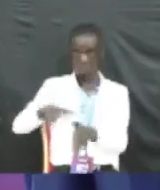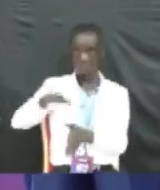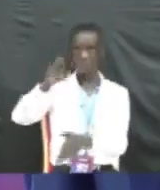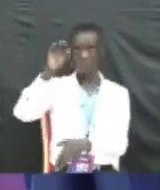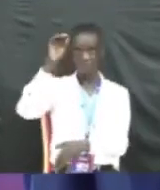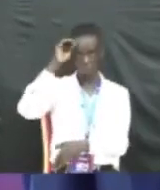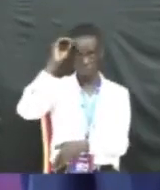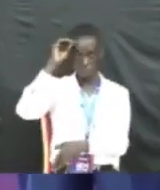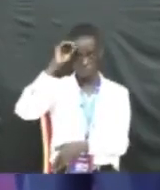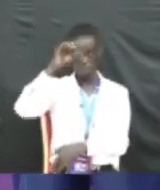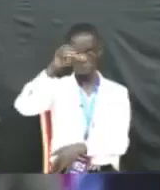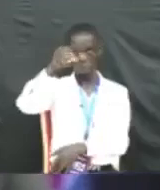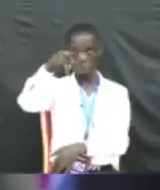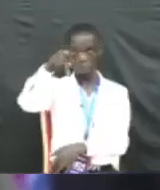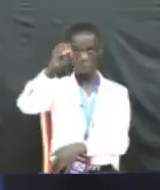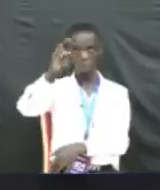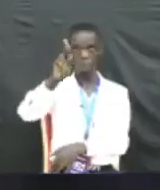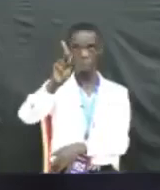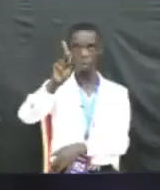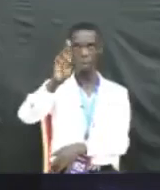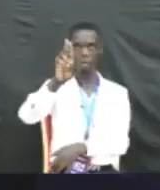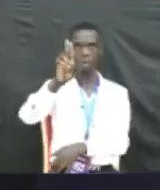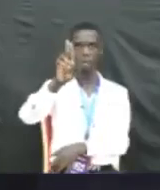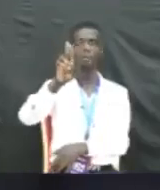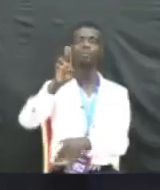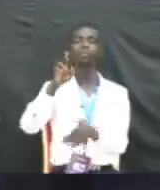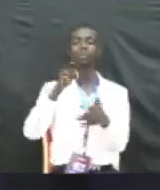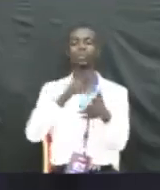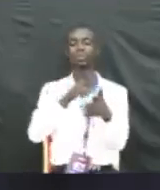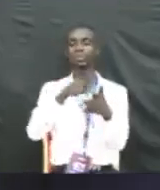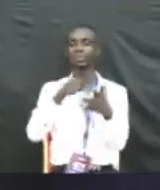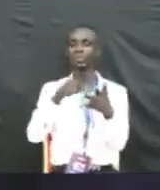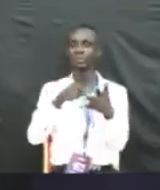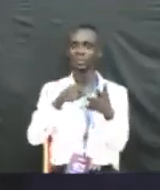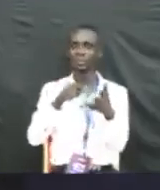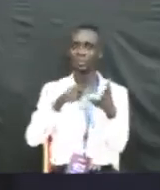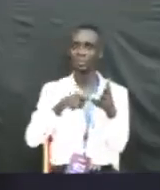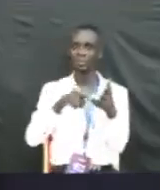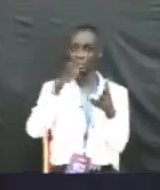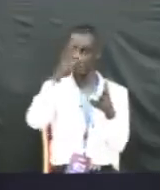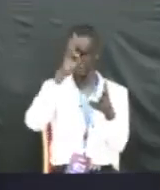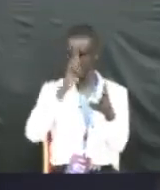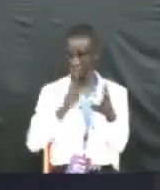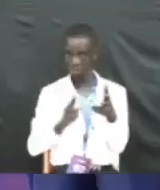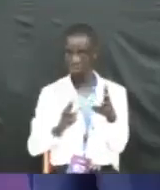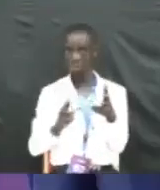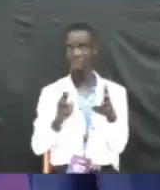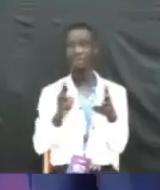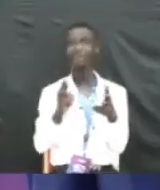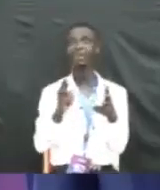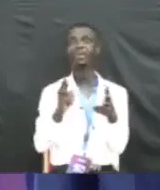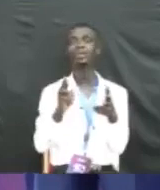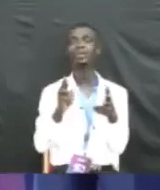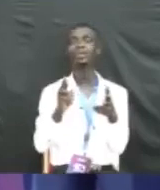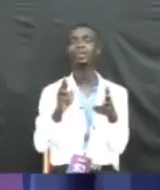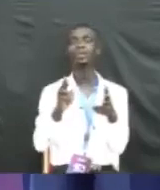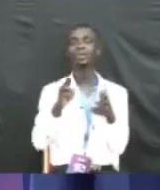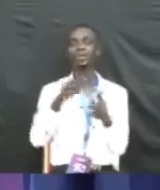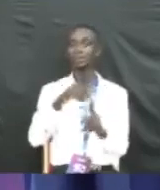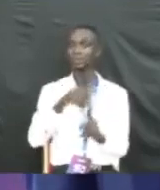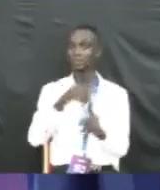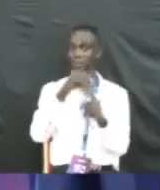And to the honor and distinguished